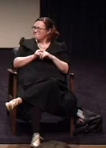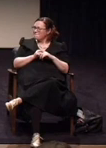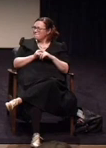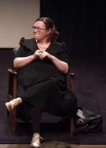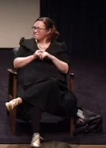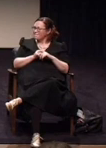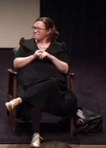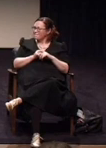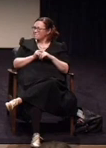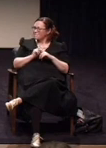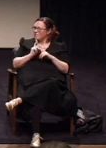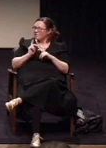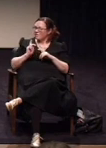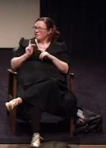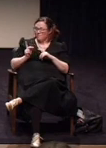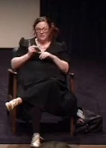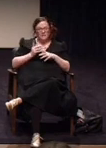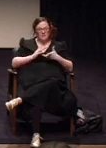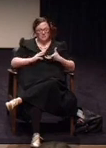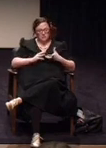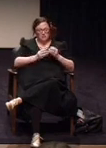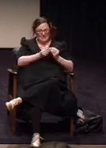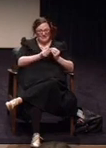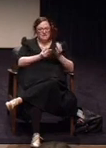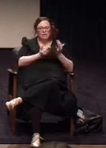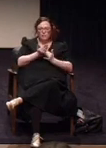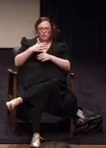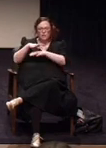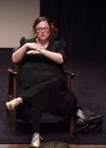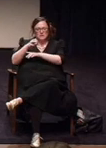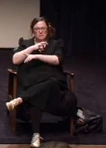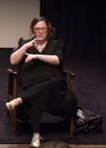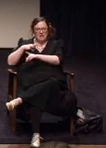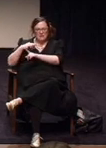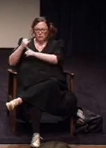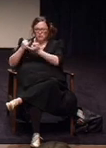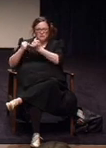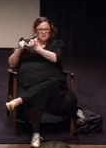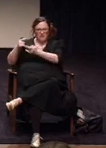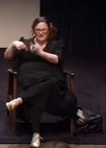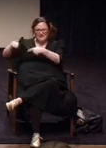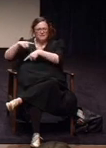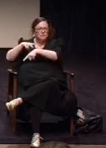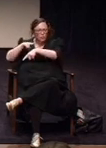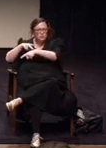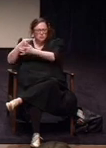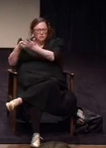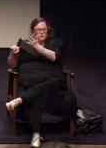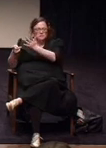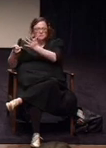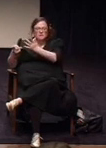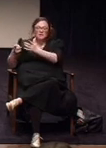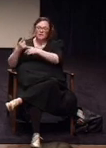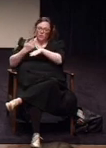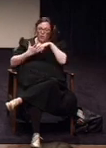Alarm product, but together with the Swedish Medical Society, is a society of physicians, of doctors, medical